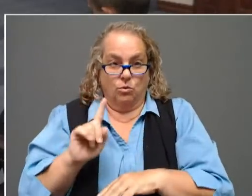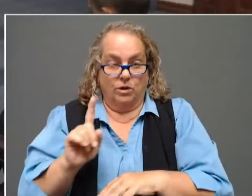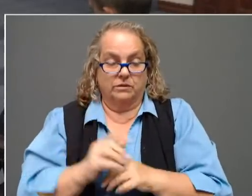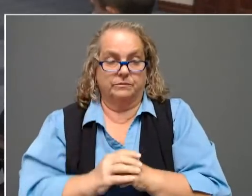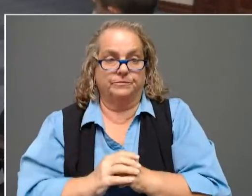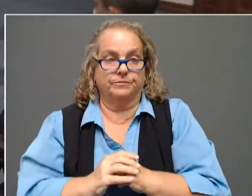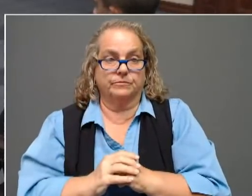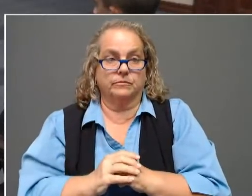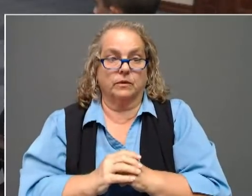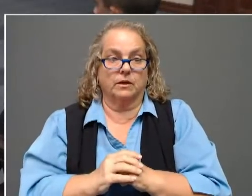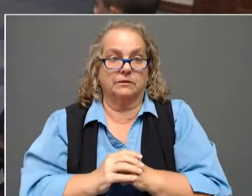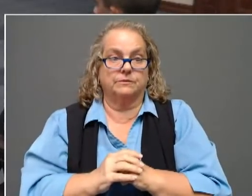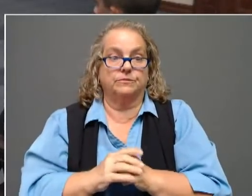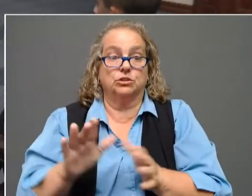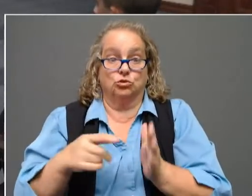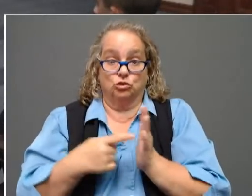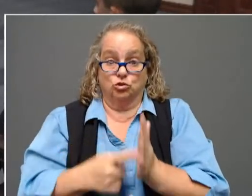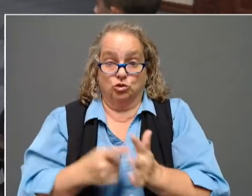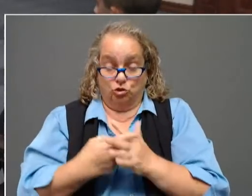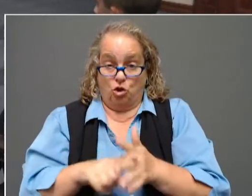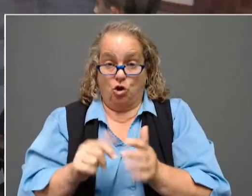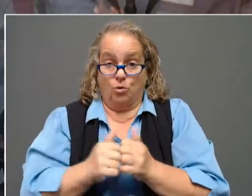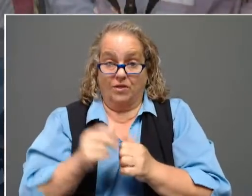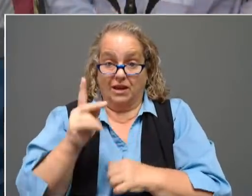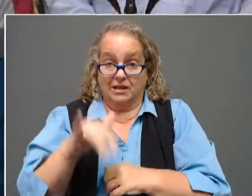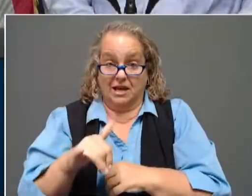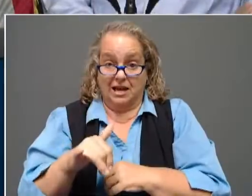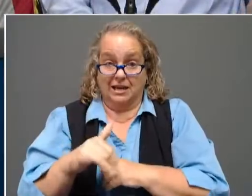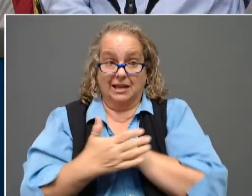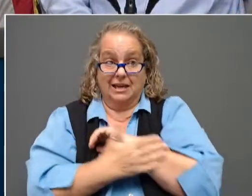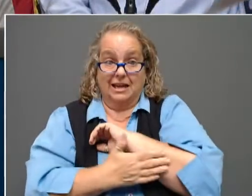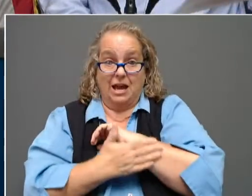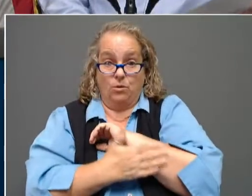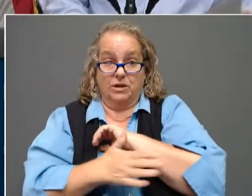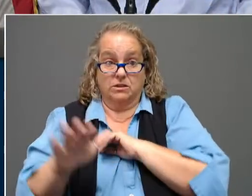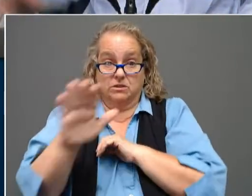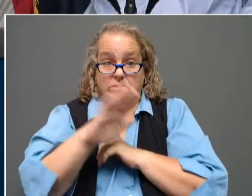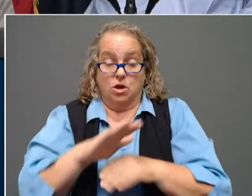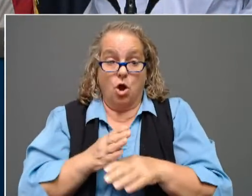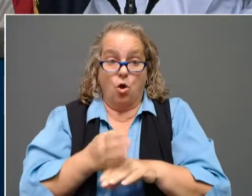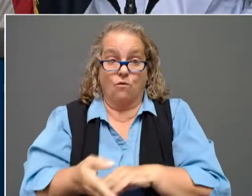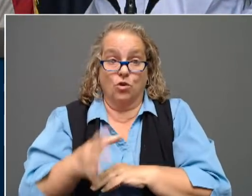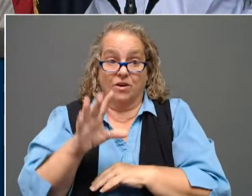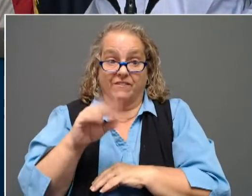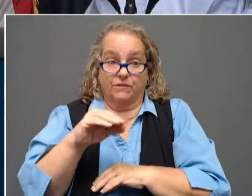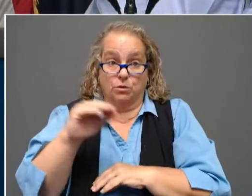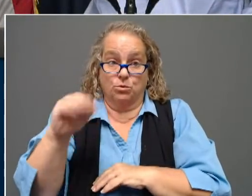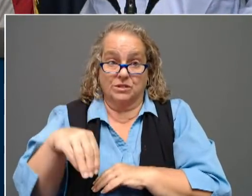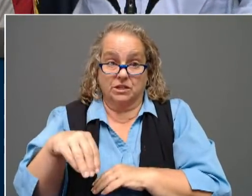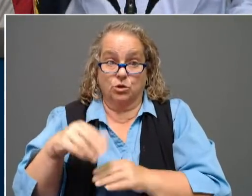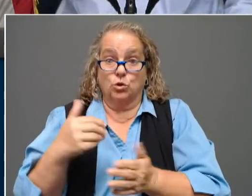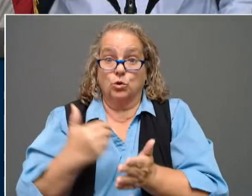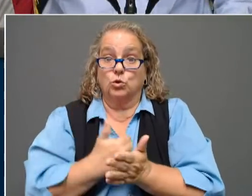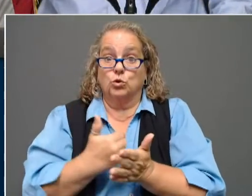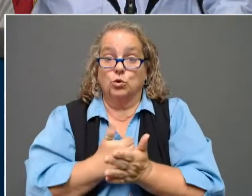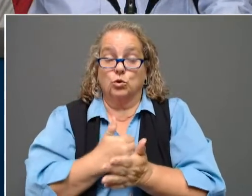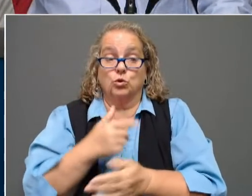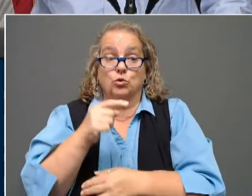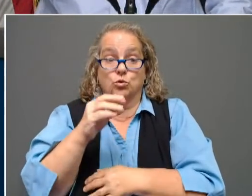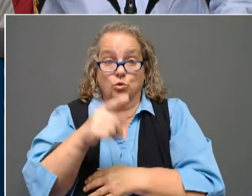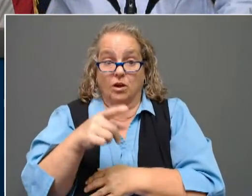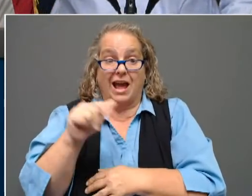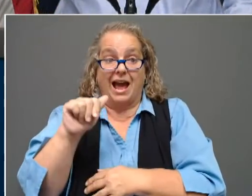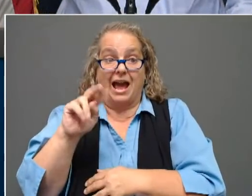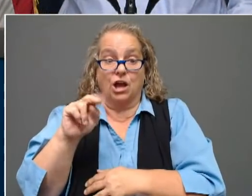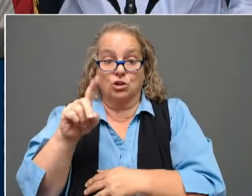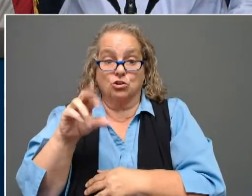start with Kentucky counties, over 50%. New to the graph, Anderson County. That's